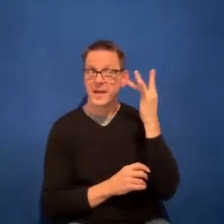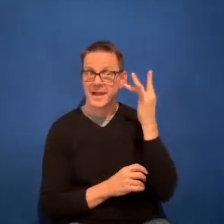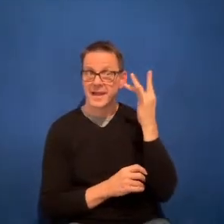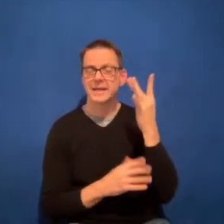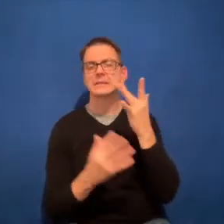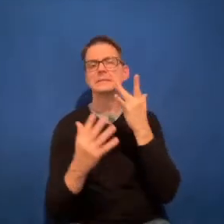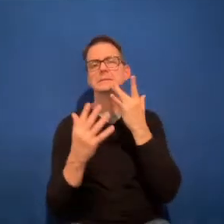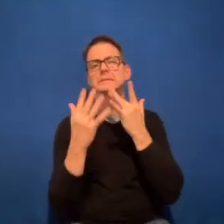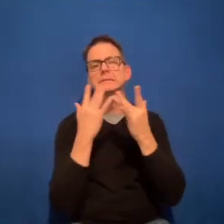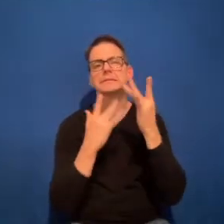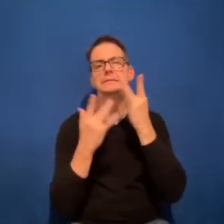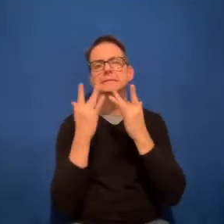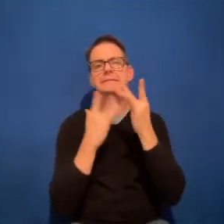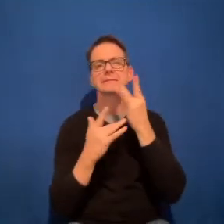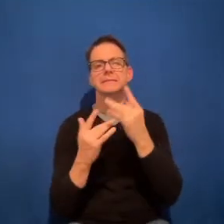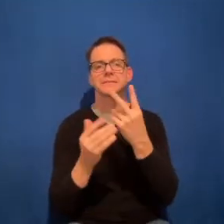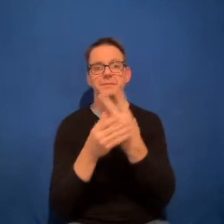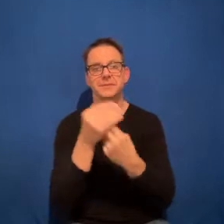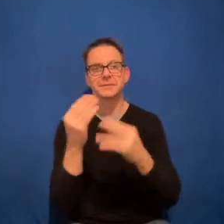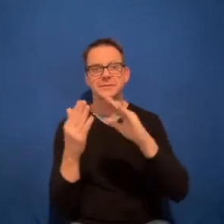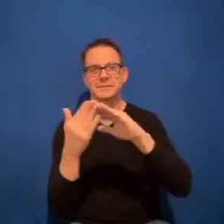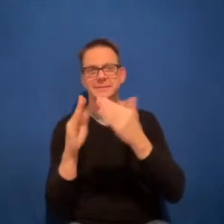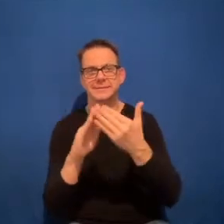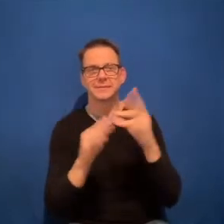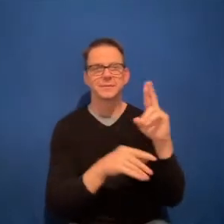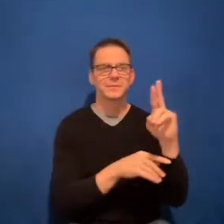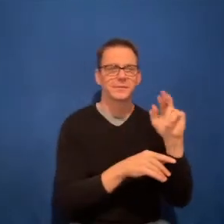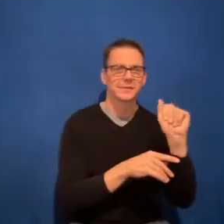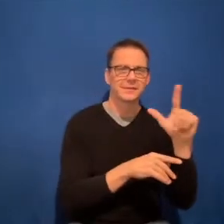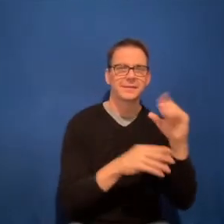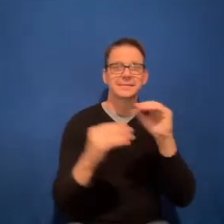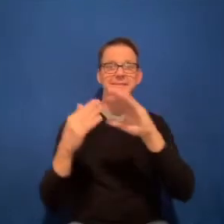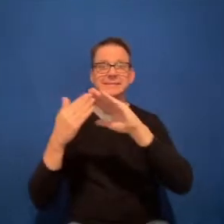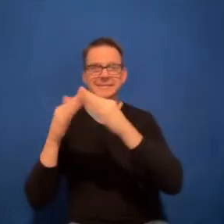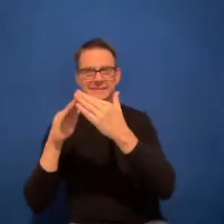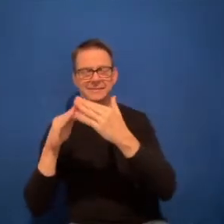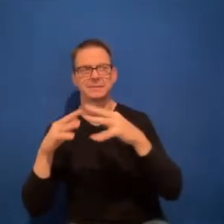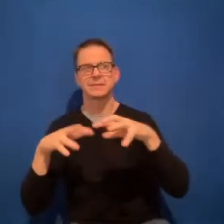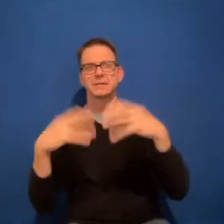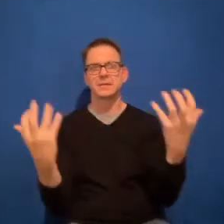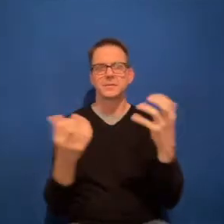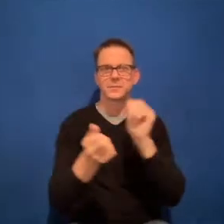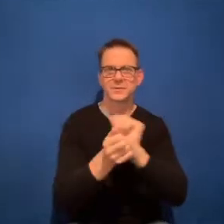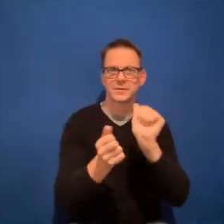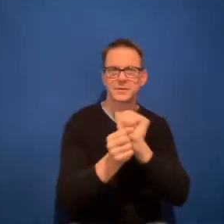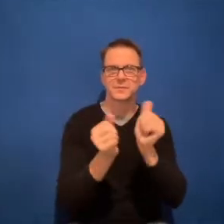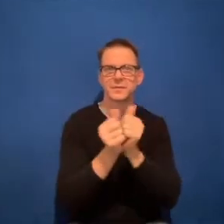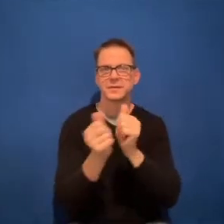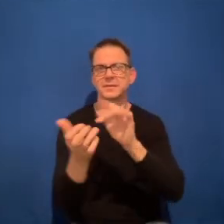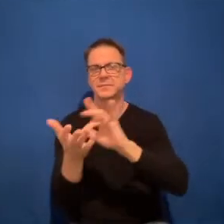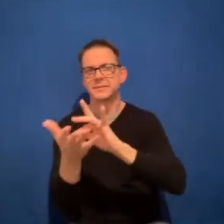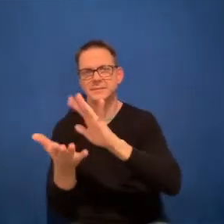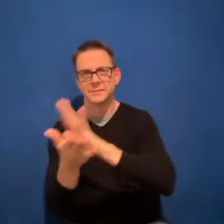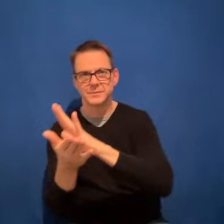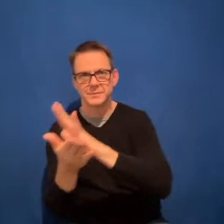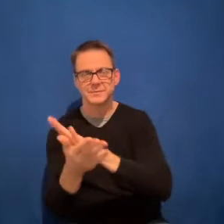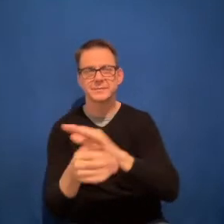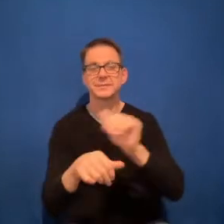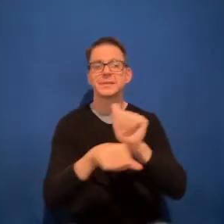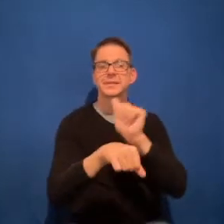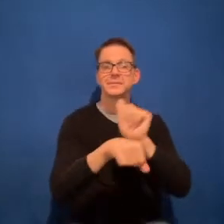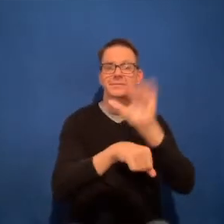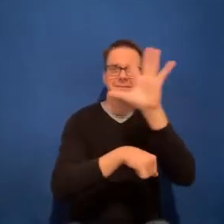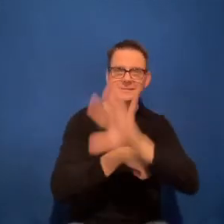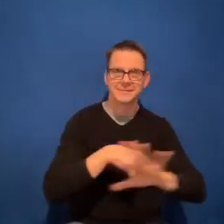shortage, urban and rural, and there were a lot of work done at both medical schools and with Alberta College of Family Physicians and with